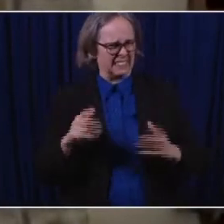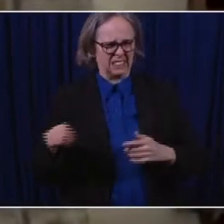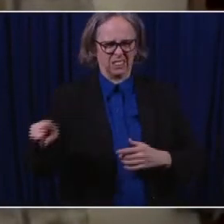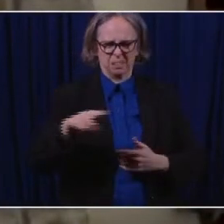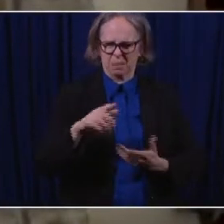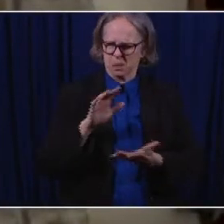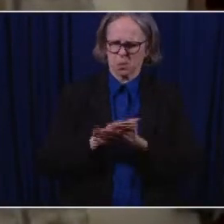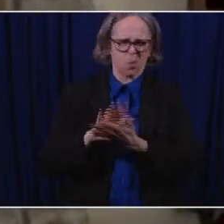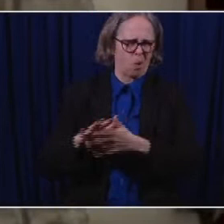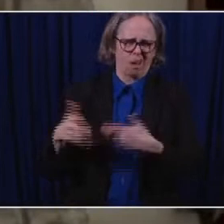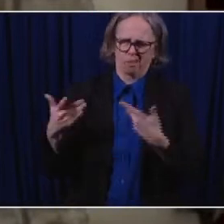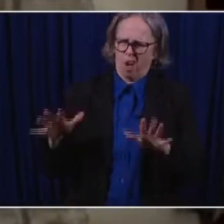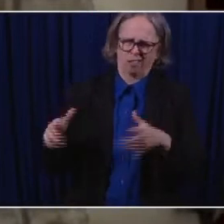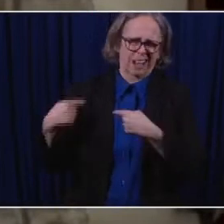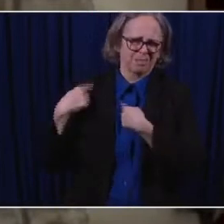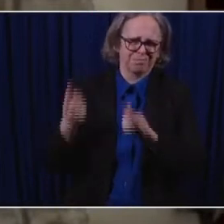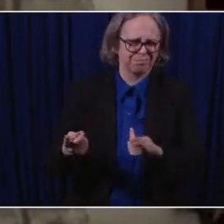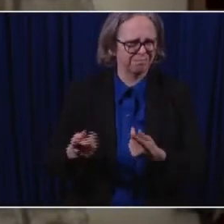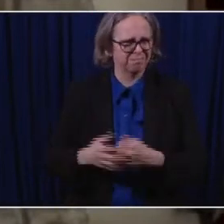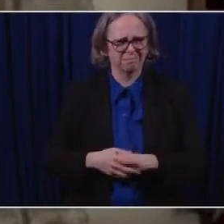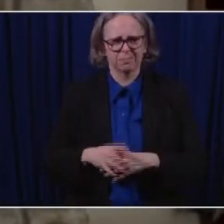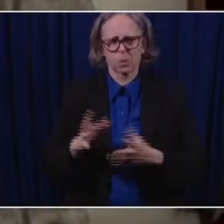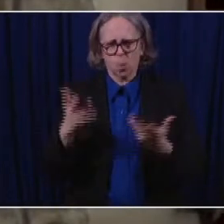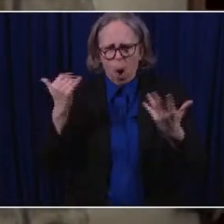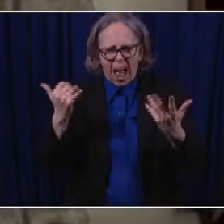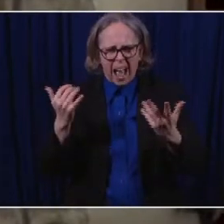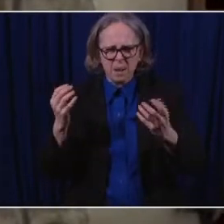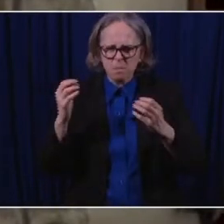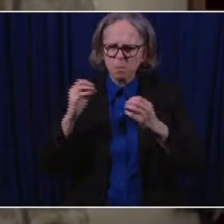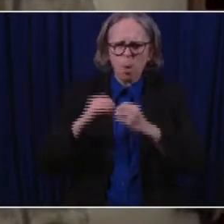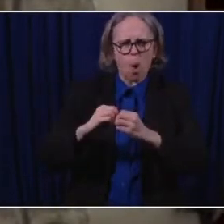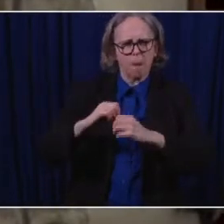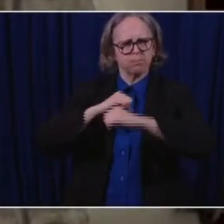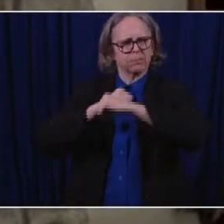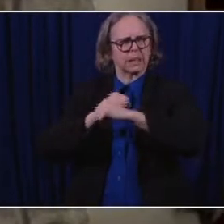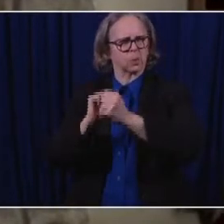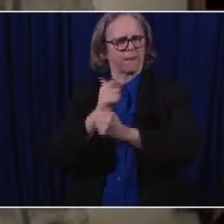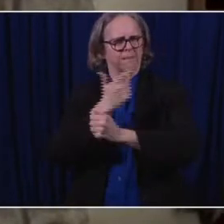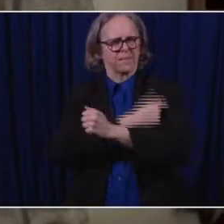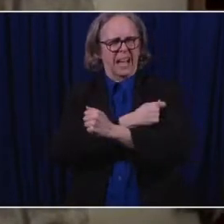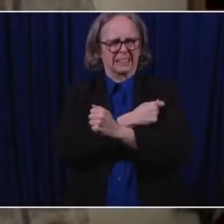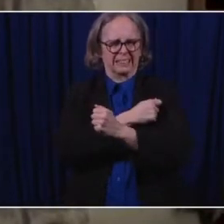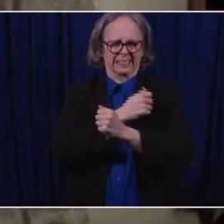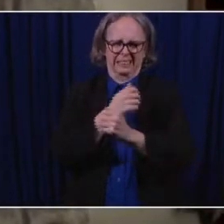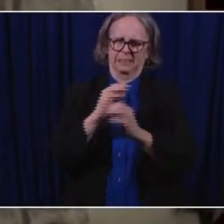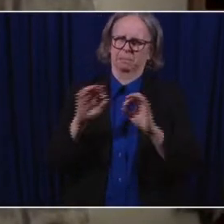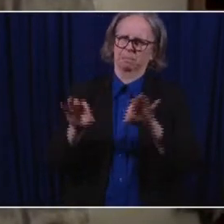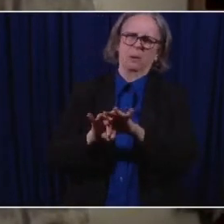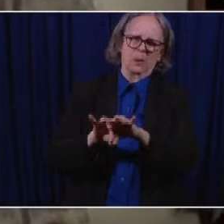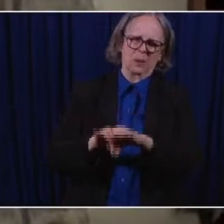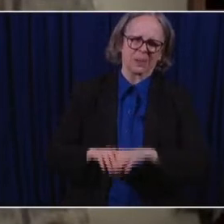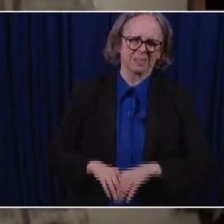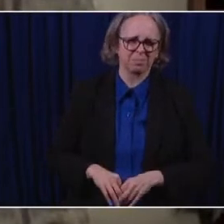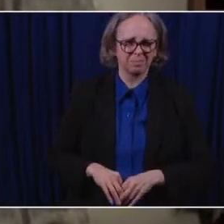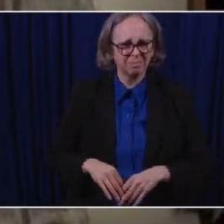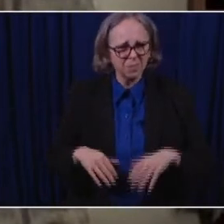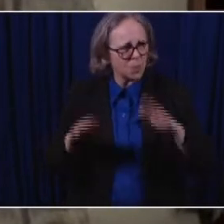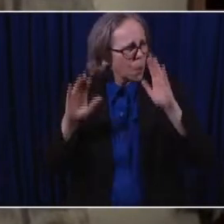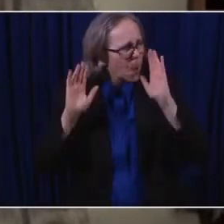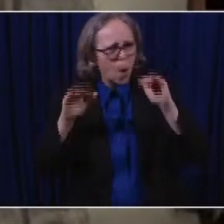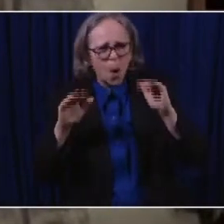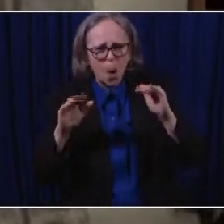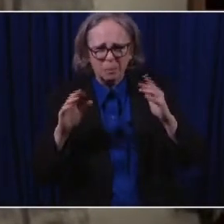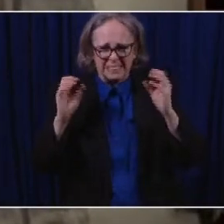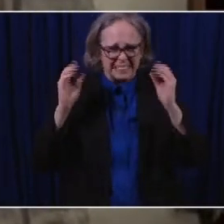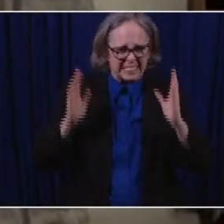think this will give them added protection, and I hope will make them feel that they have,